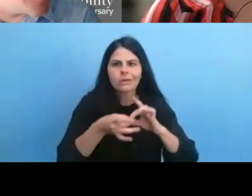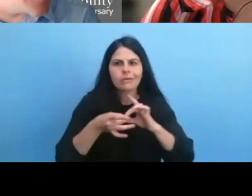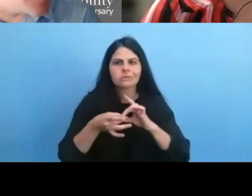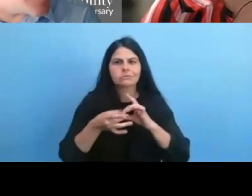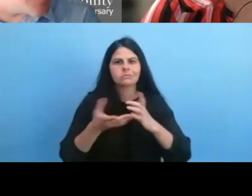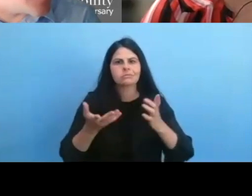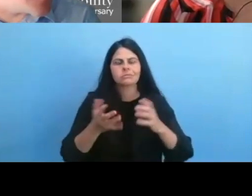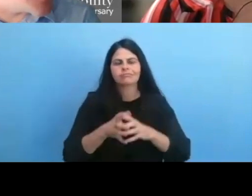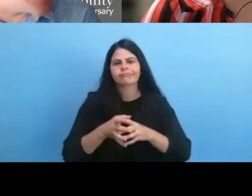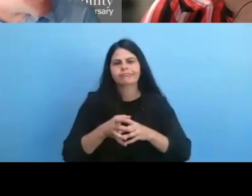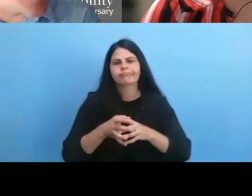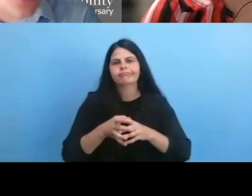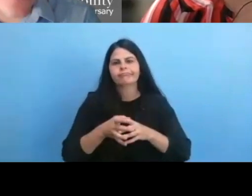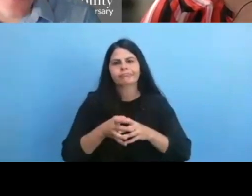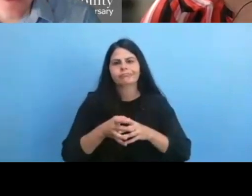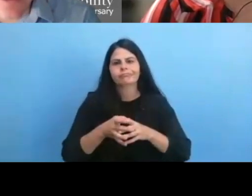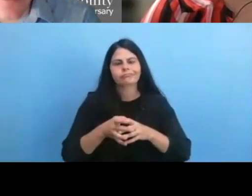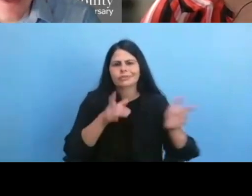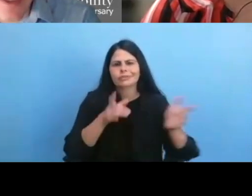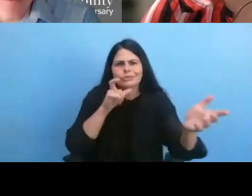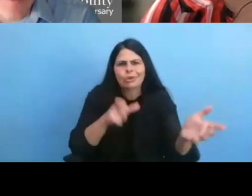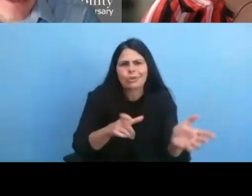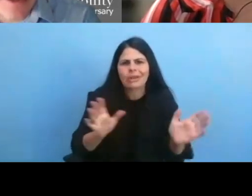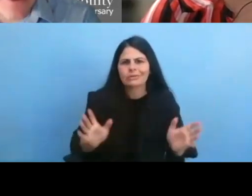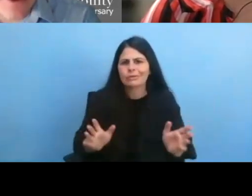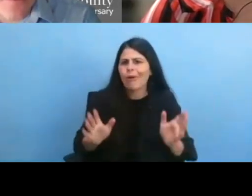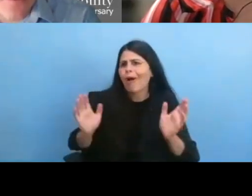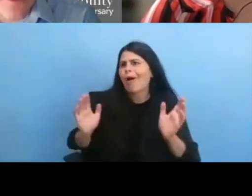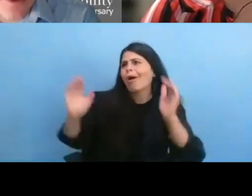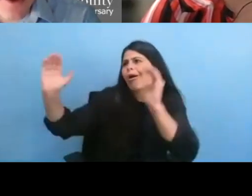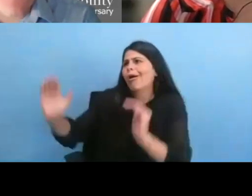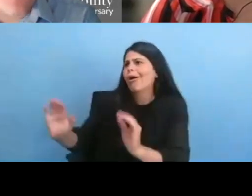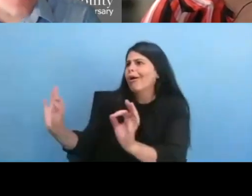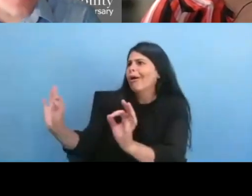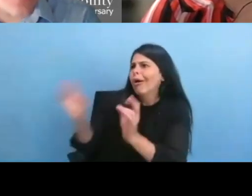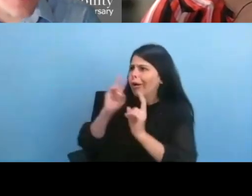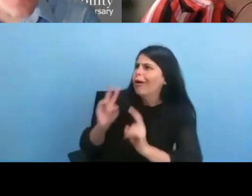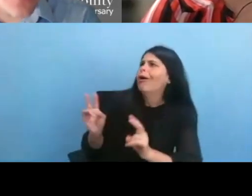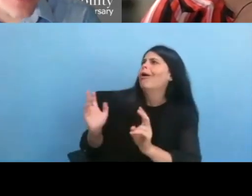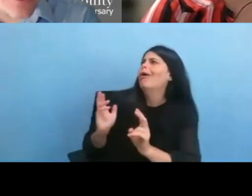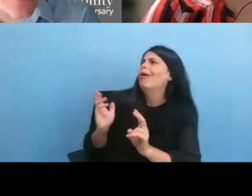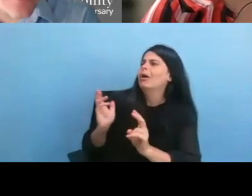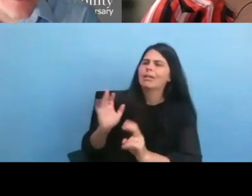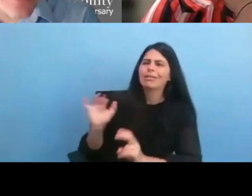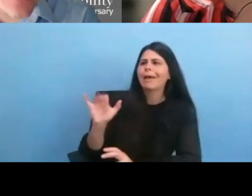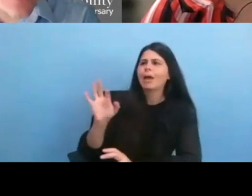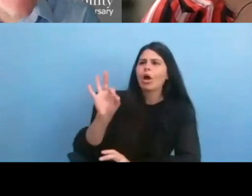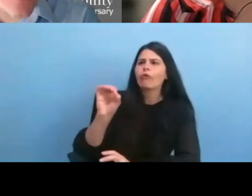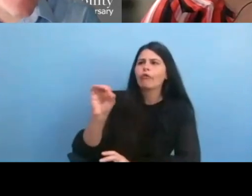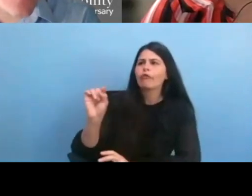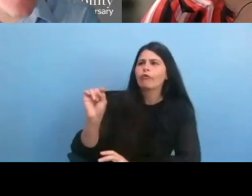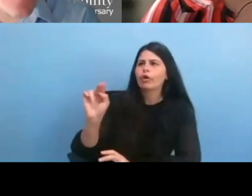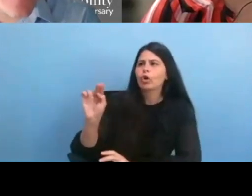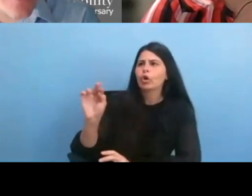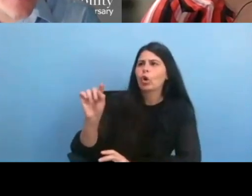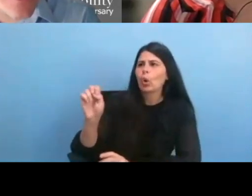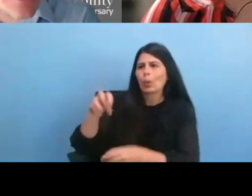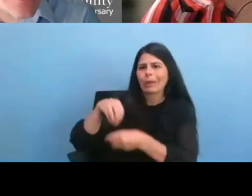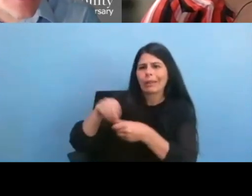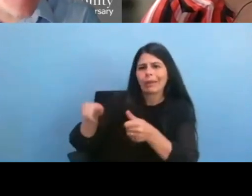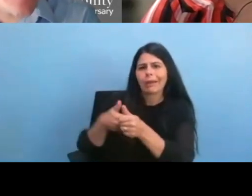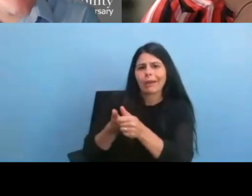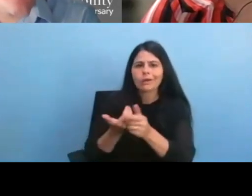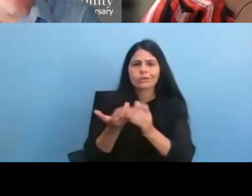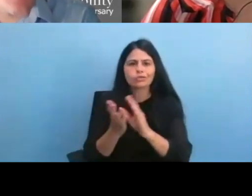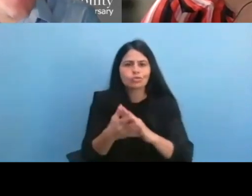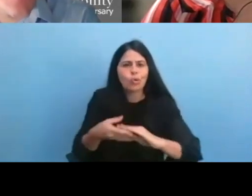no need to trivialize somebody by making them a footnote in a story as a source of inspiration, but rather as a